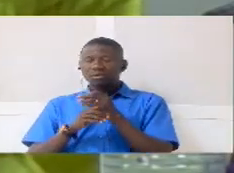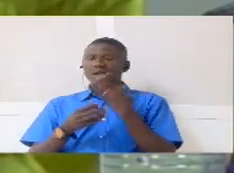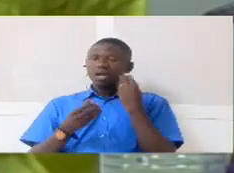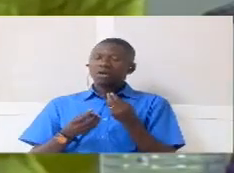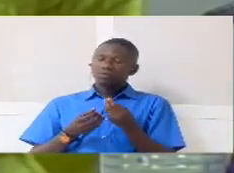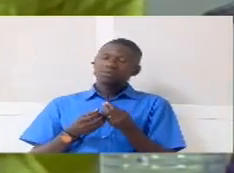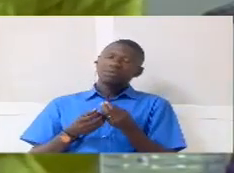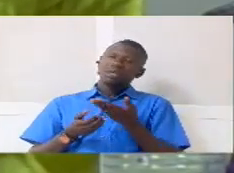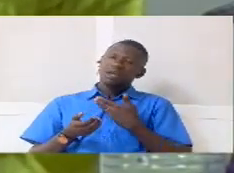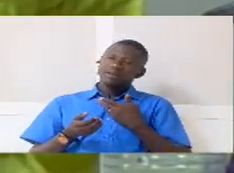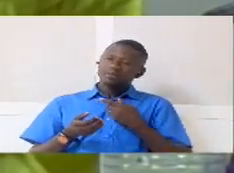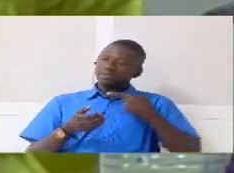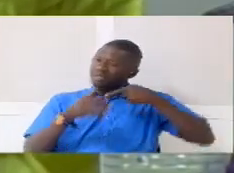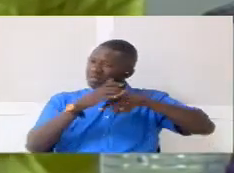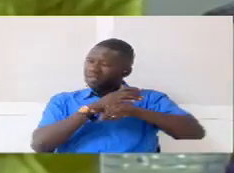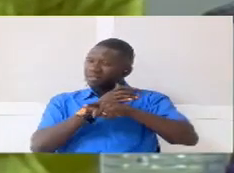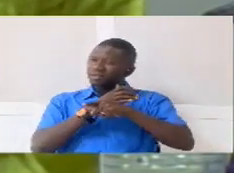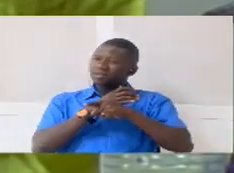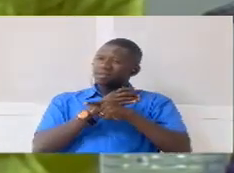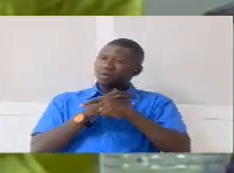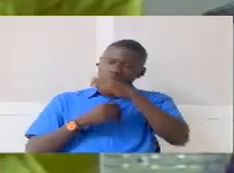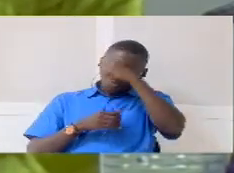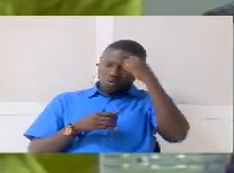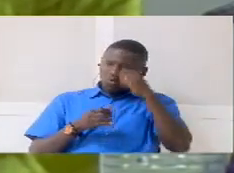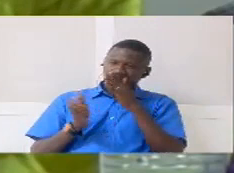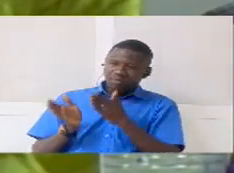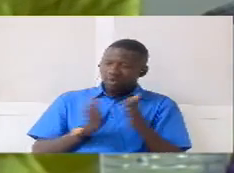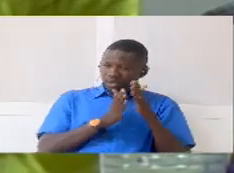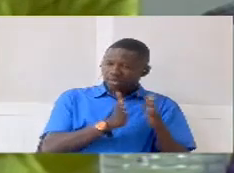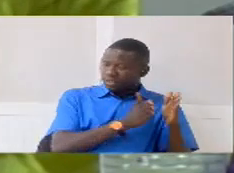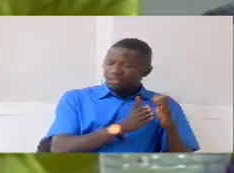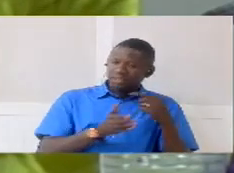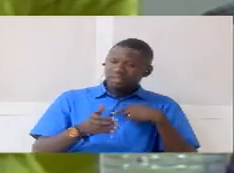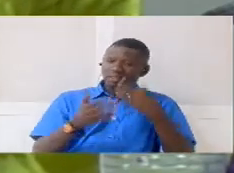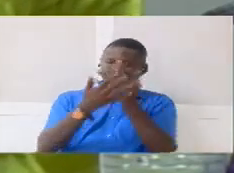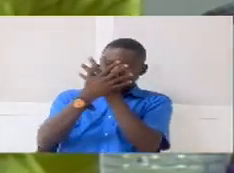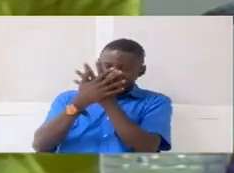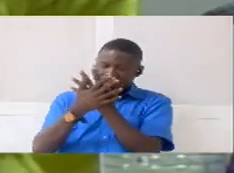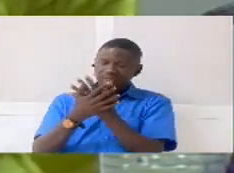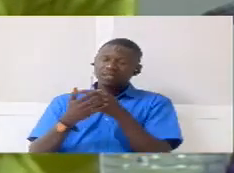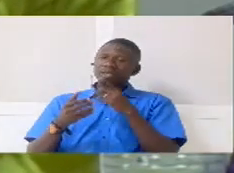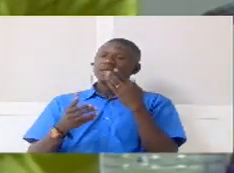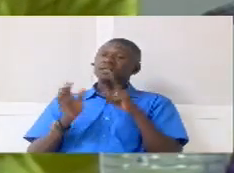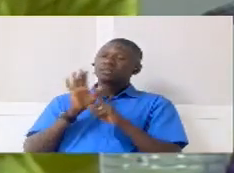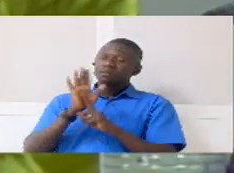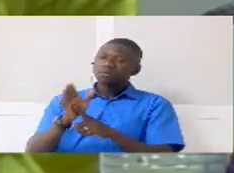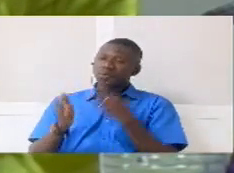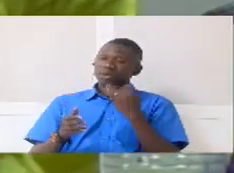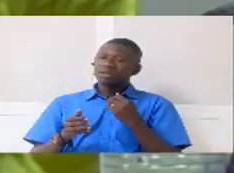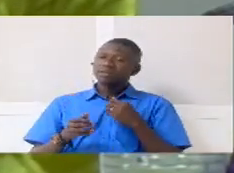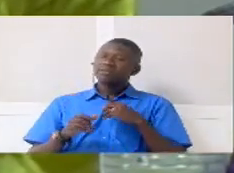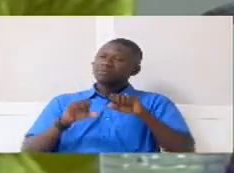internal mechanisms in the prisons to ensure that when there are alleged violations of the rights of